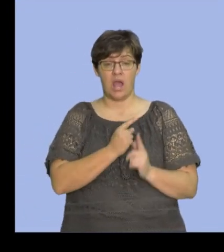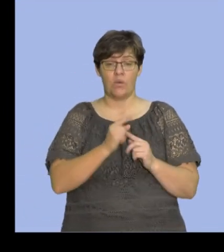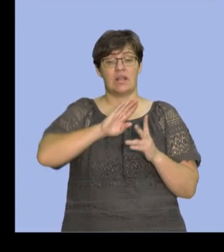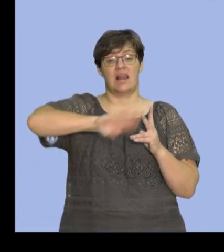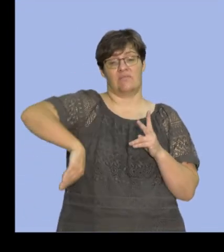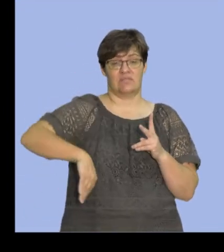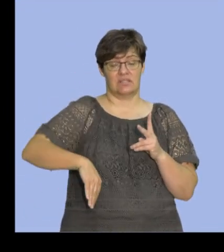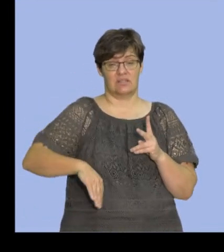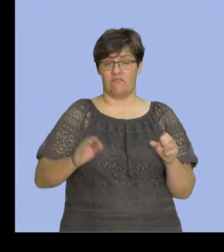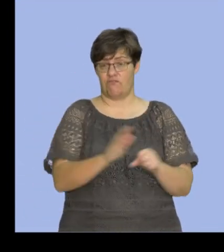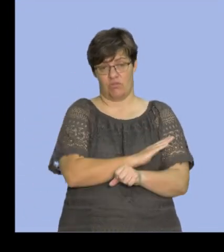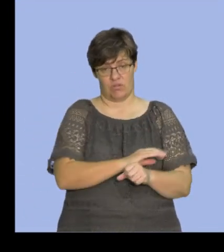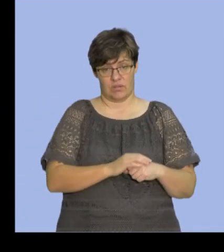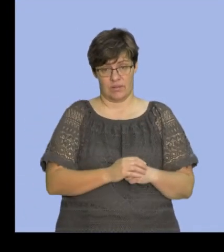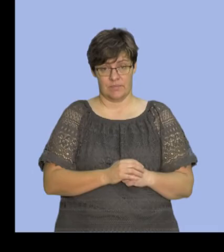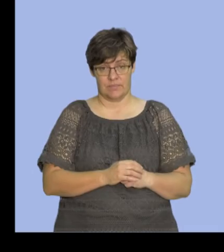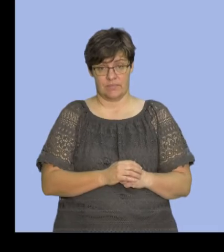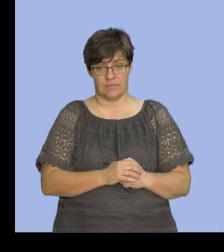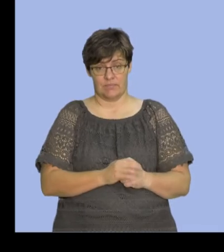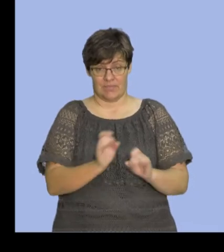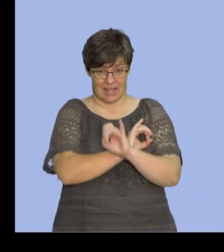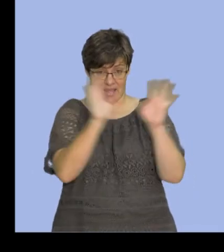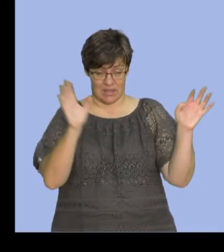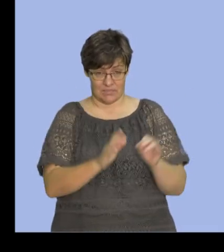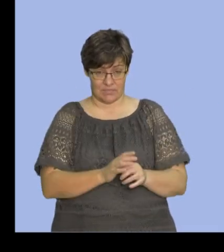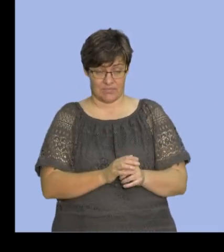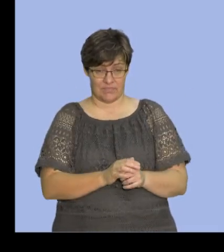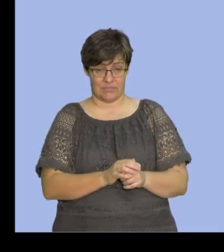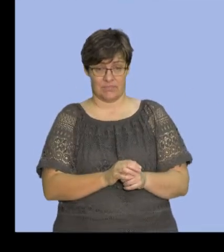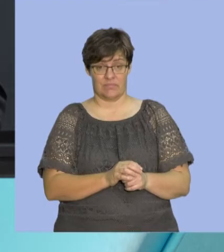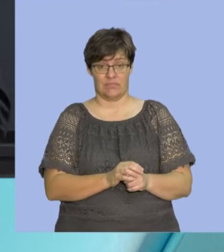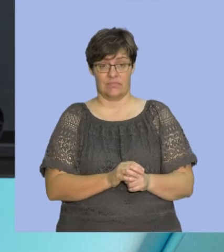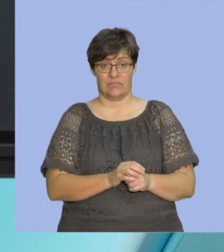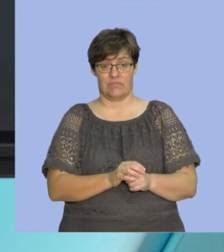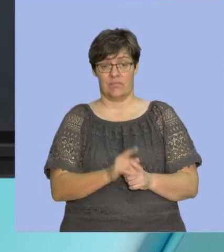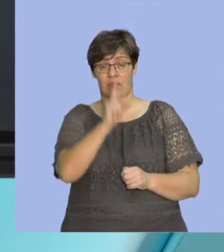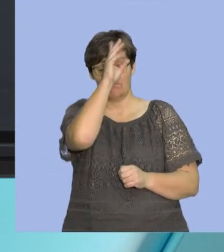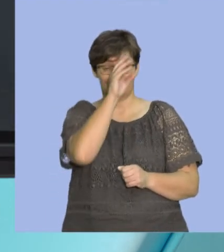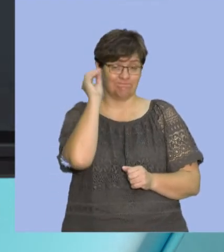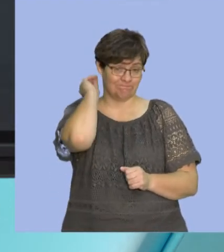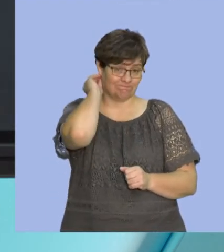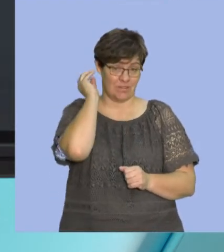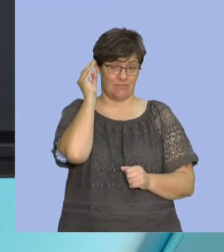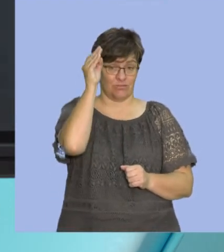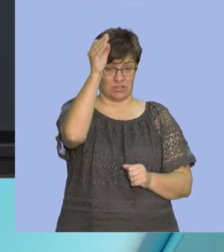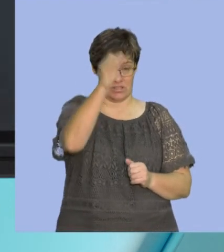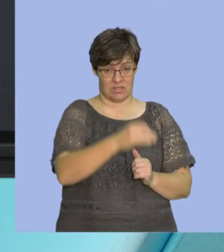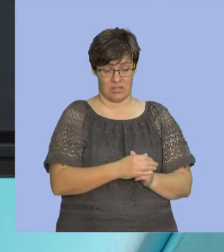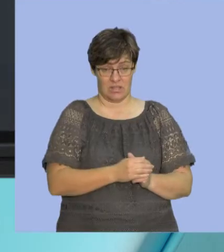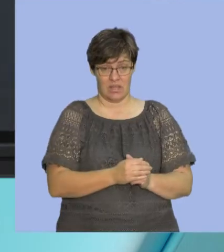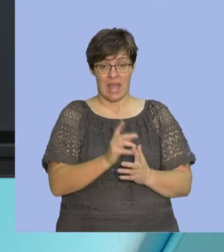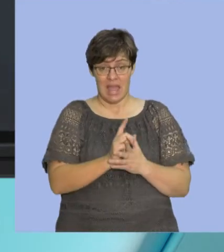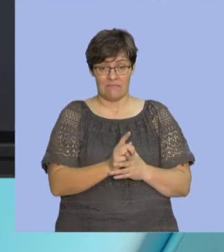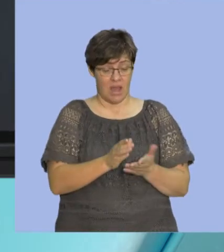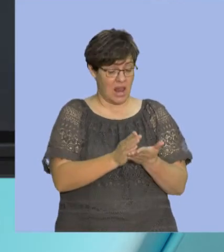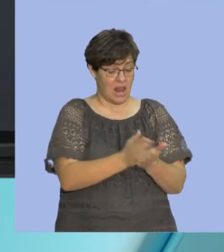out completely. Clear, guys? So, remember this for the future, that if a transaction